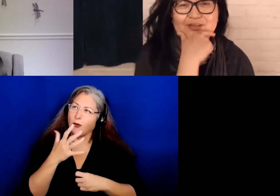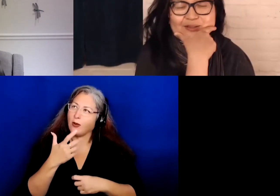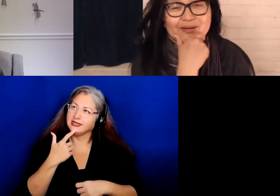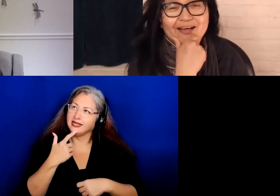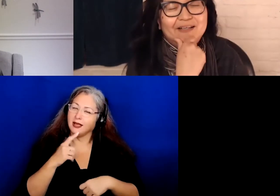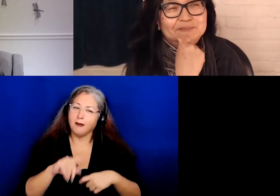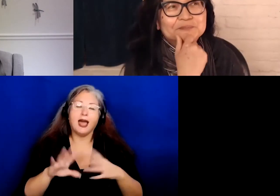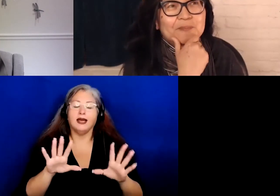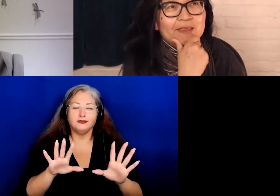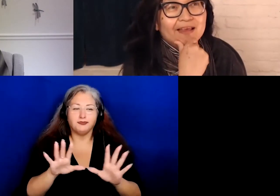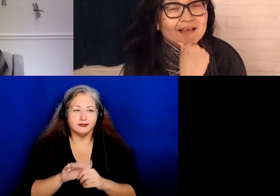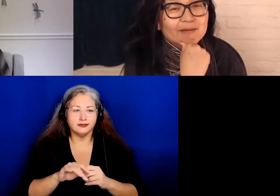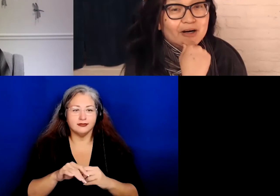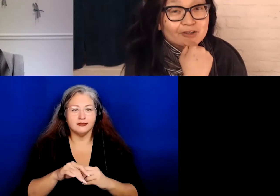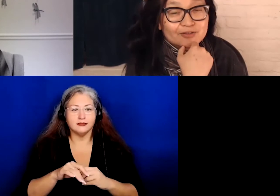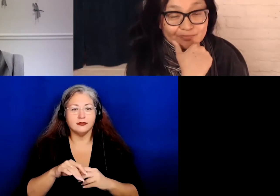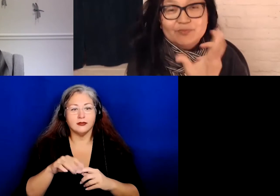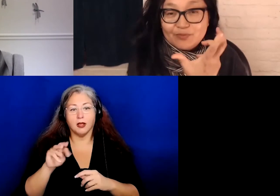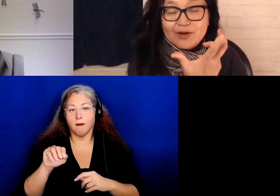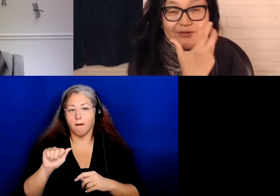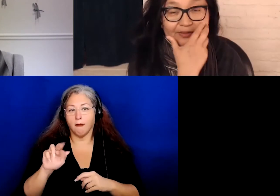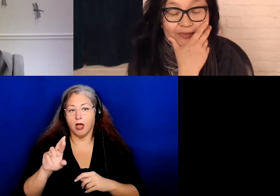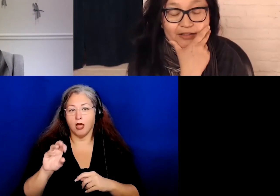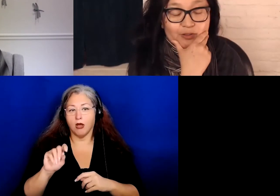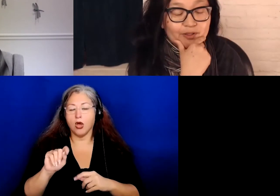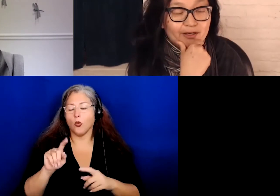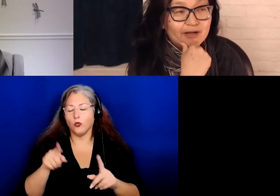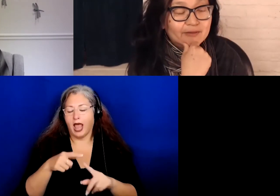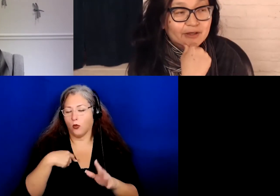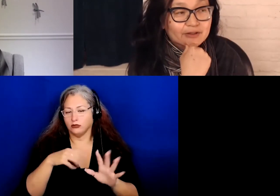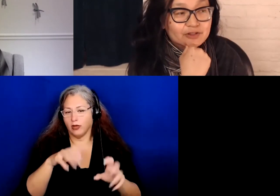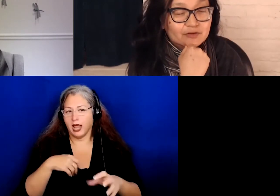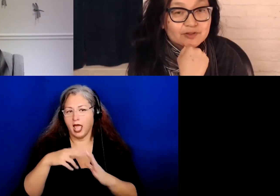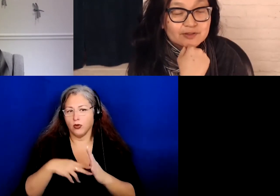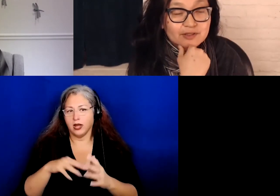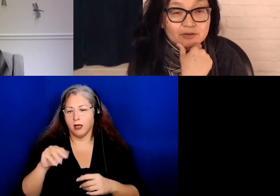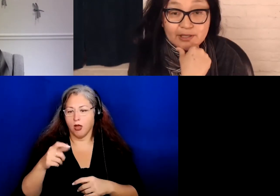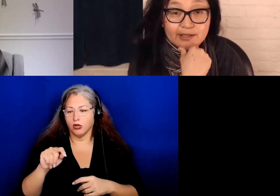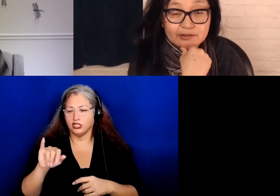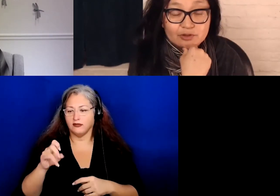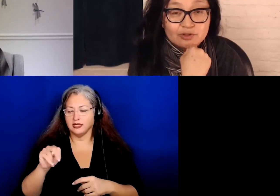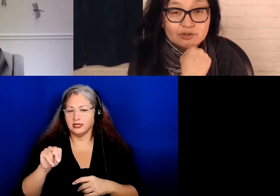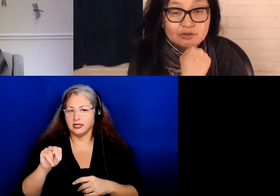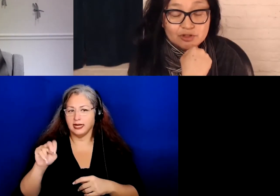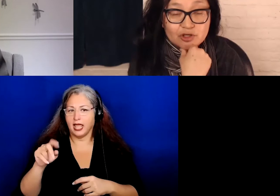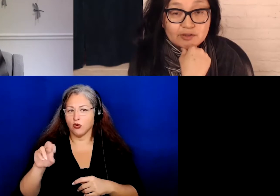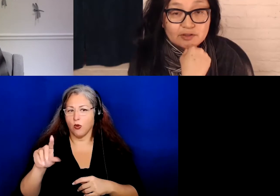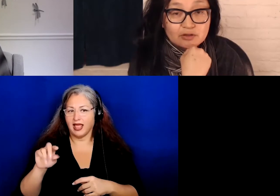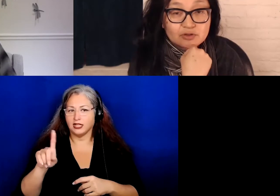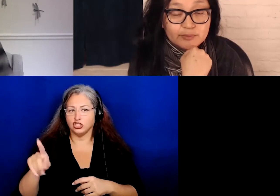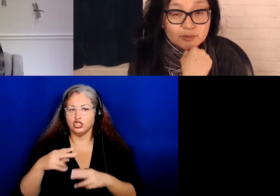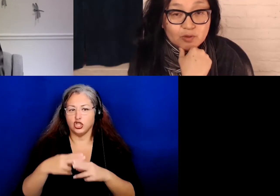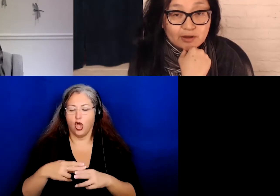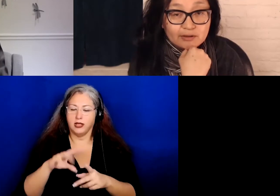me answer it this way. Margot, while I was writing this book, I read Margot Jefferson's Negro Land, which is her what she calls